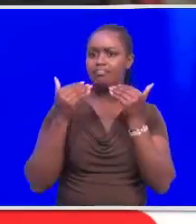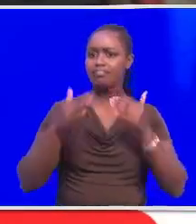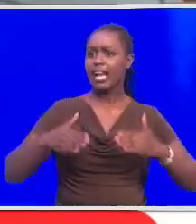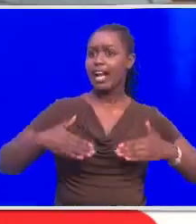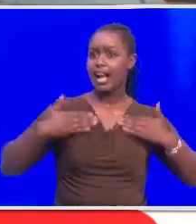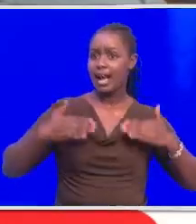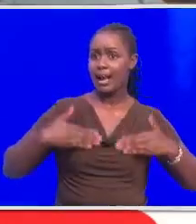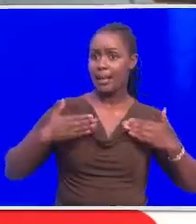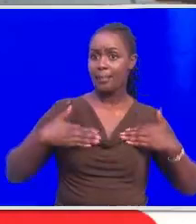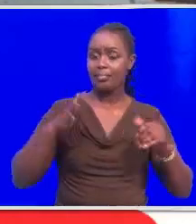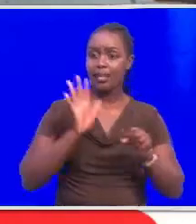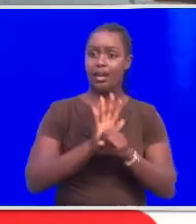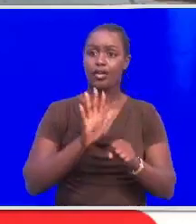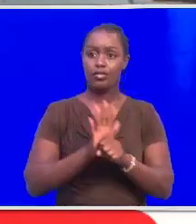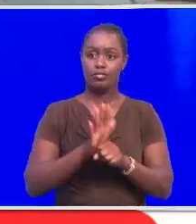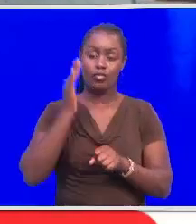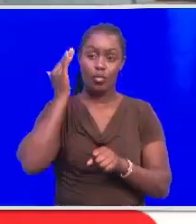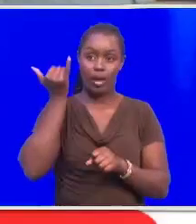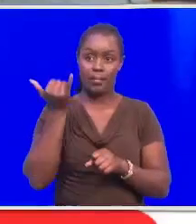ile